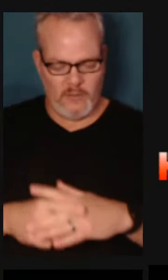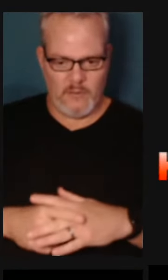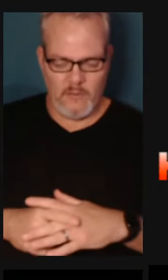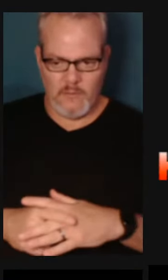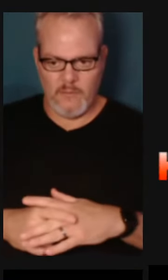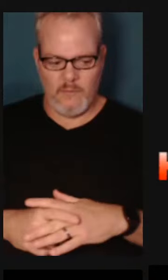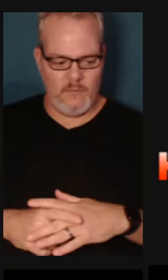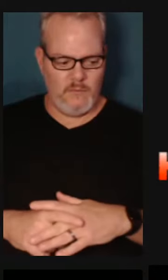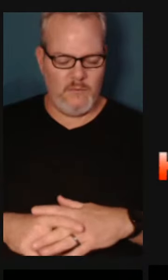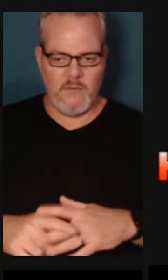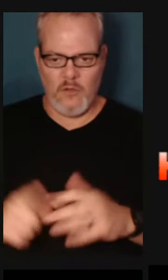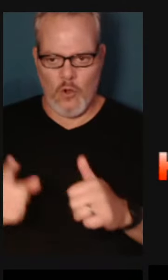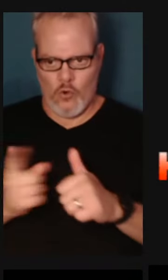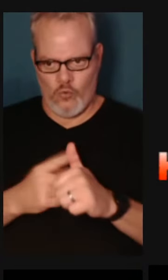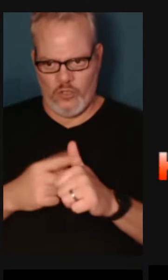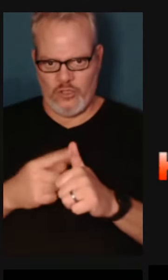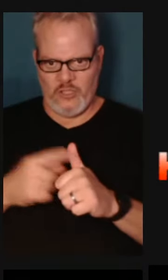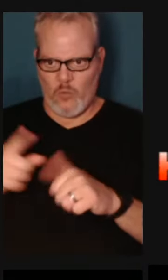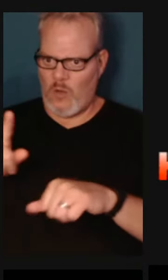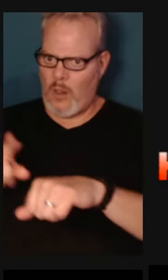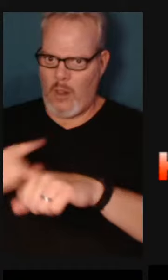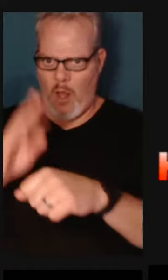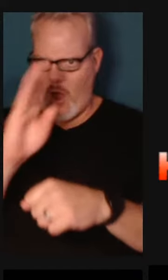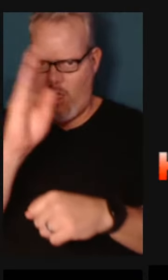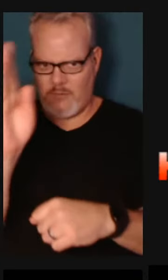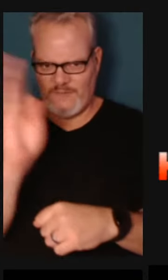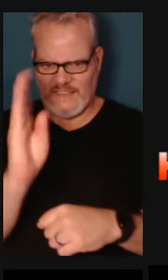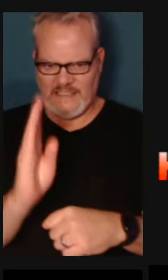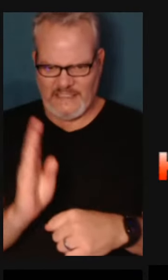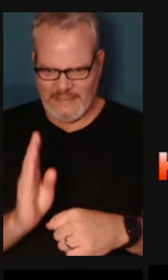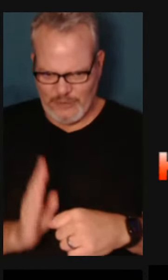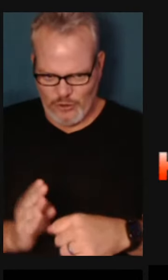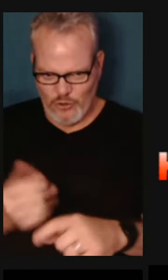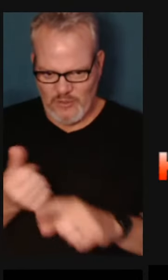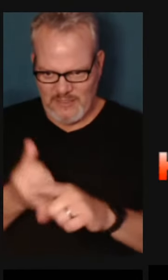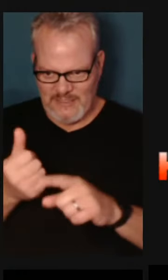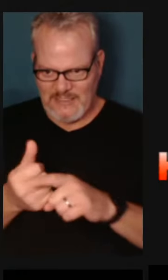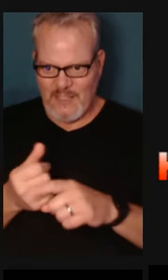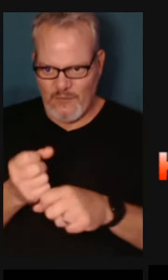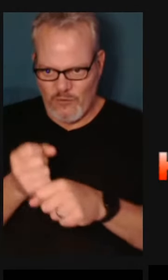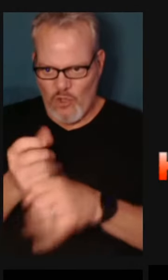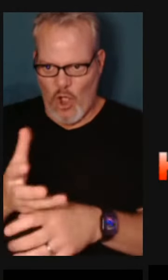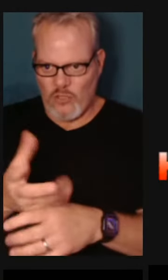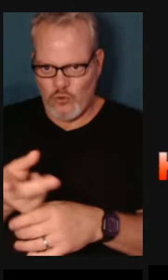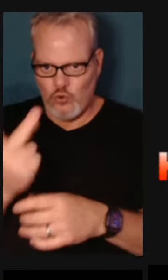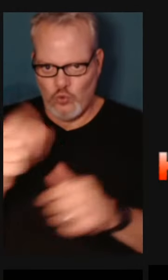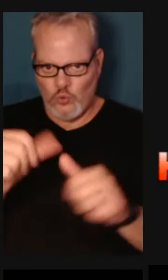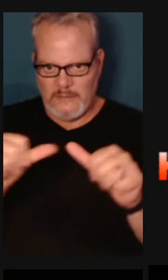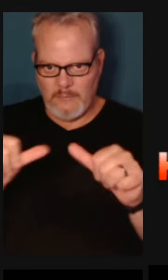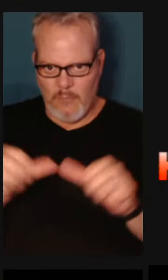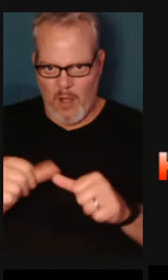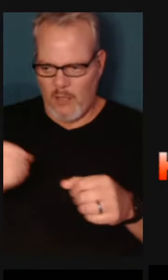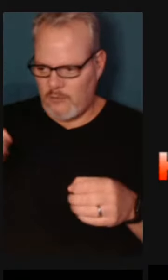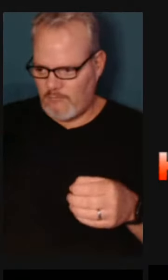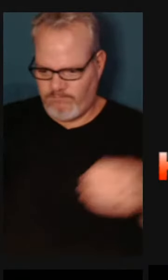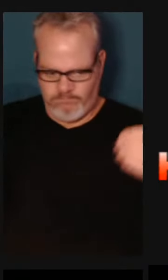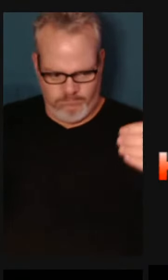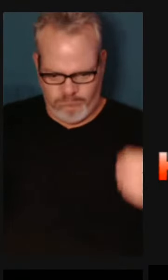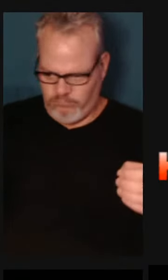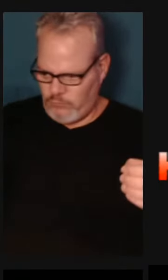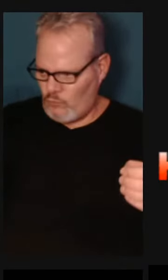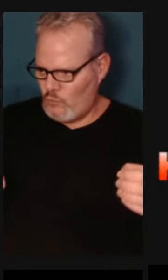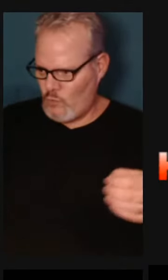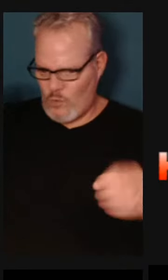one long crack that was a fissure that focused into two spots that are the north and south vents, and then